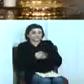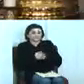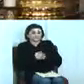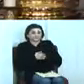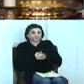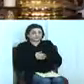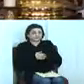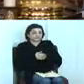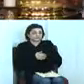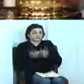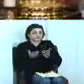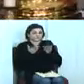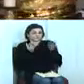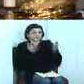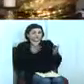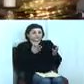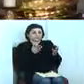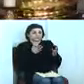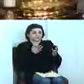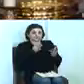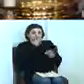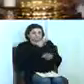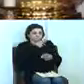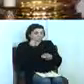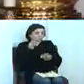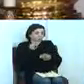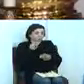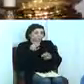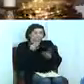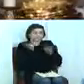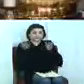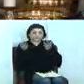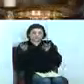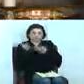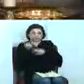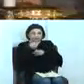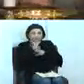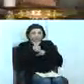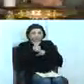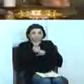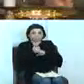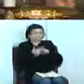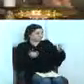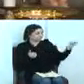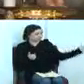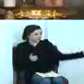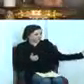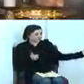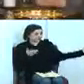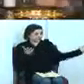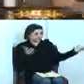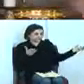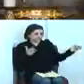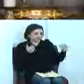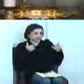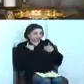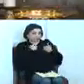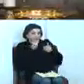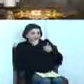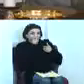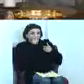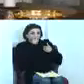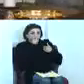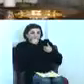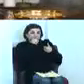We'll offer you communion, or you can serve yourself if you so choose. There's also a station over to the side where if you want to just have a private moment